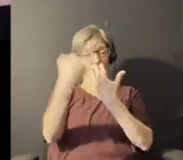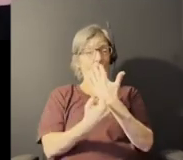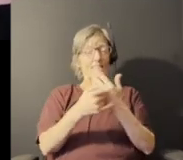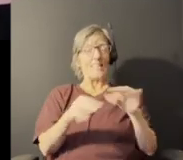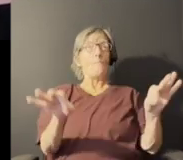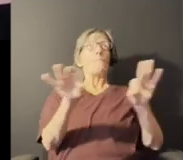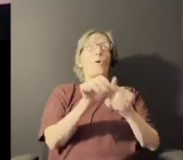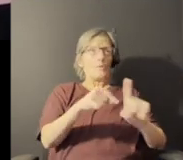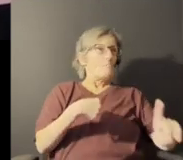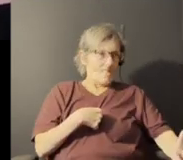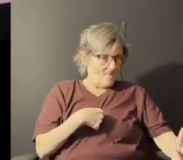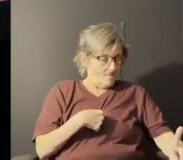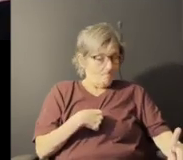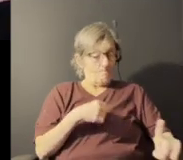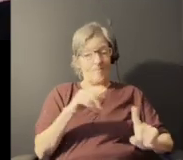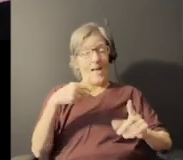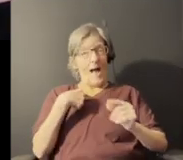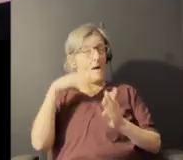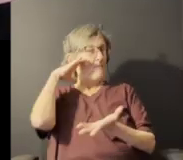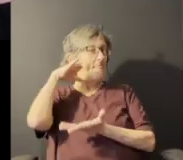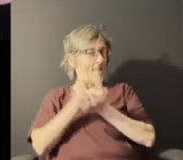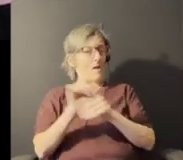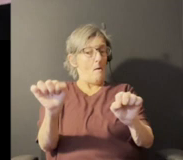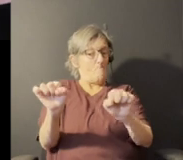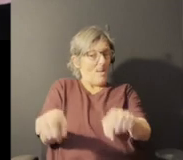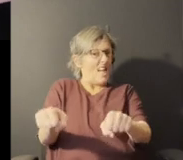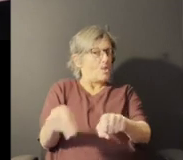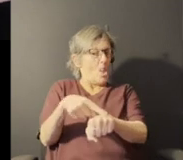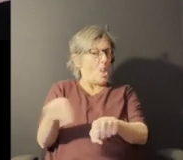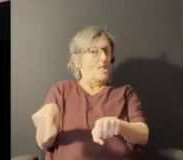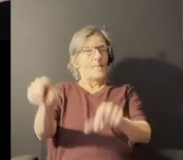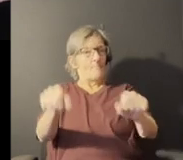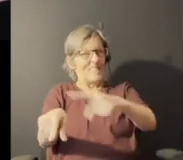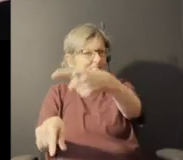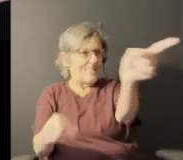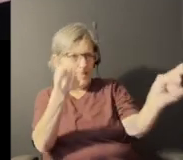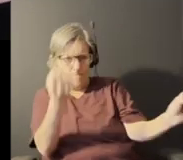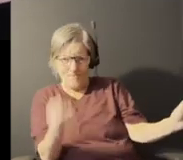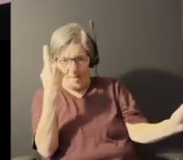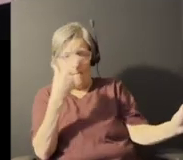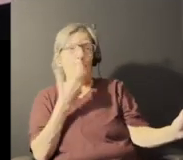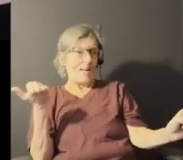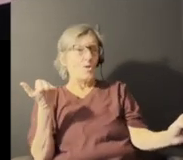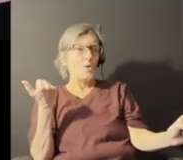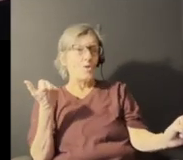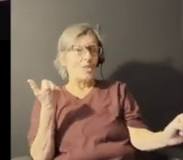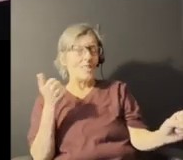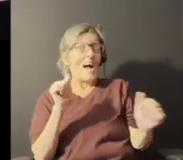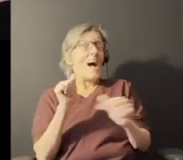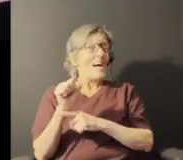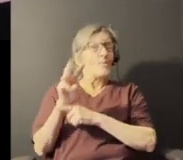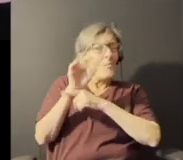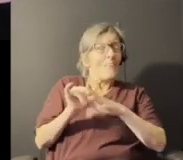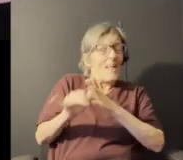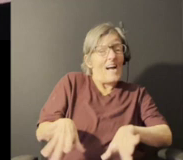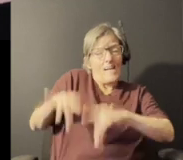project feels so important to me is I believe that there's potential in people understanding better as well.